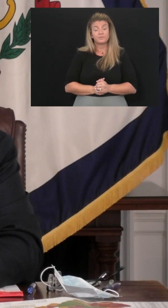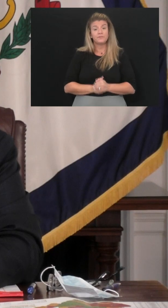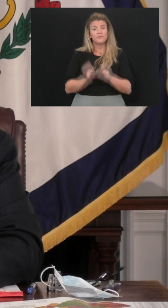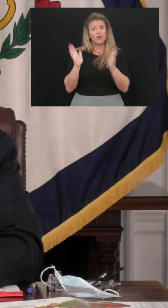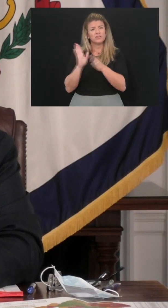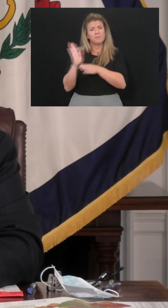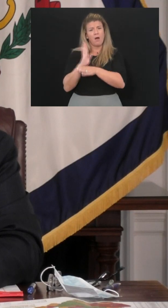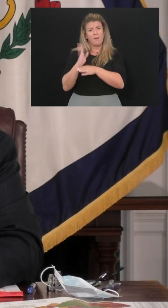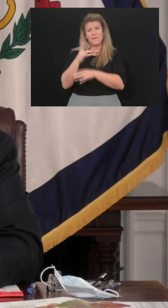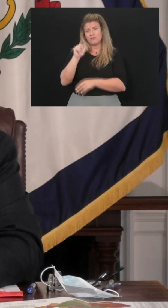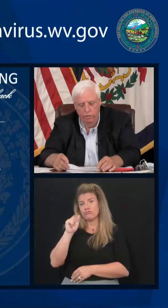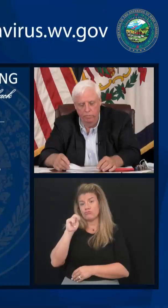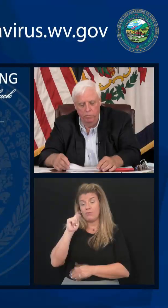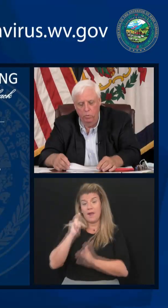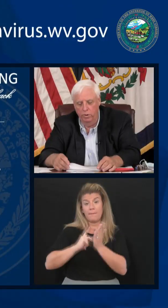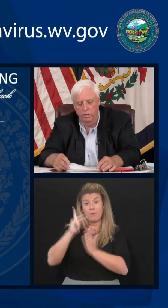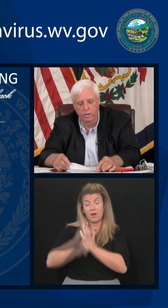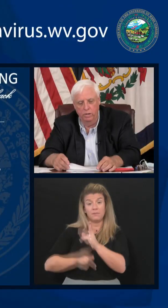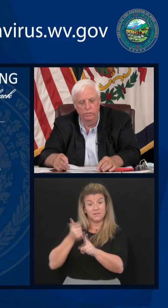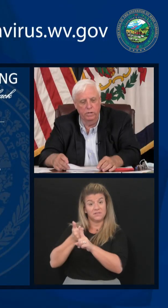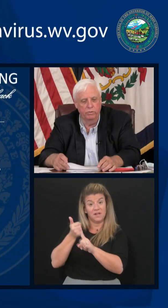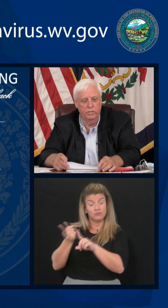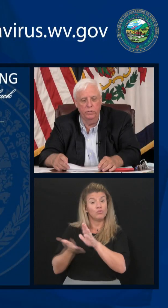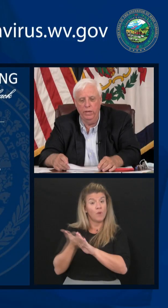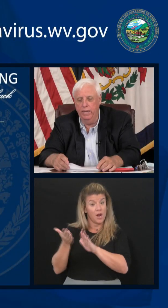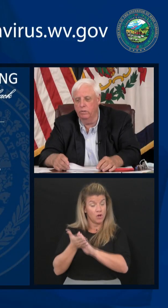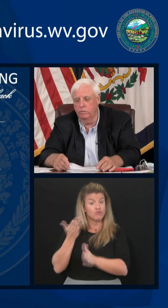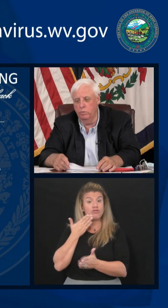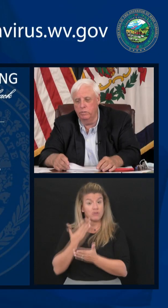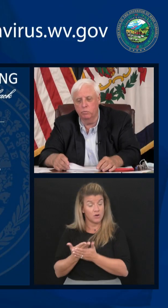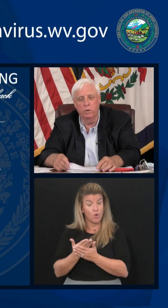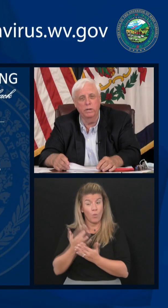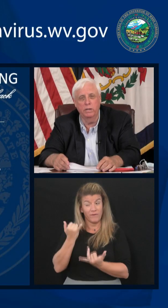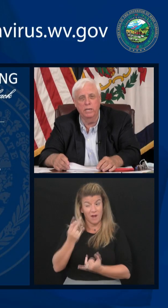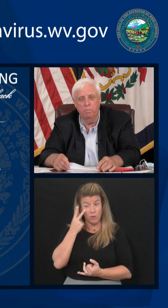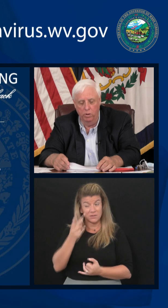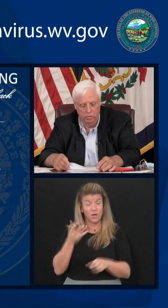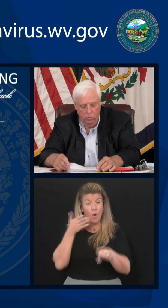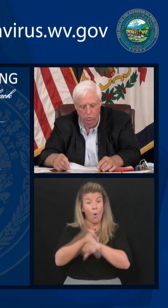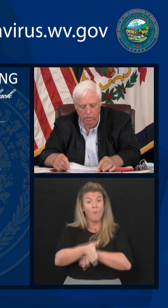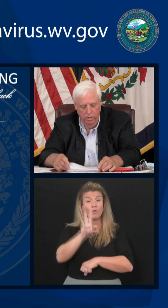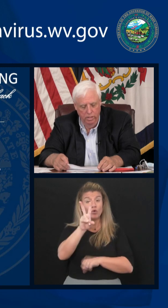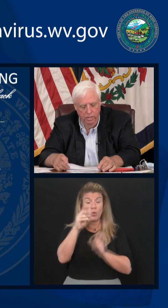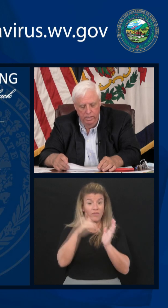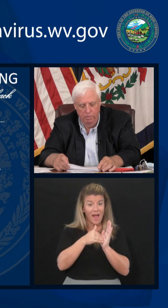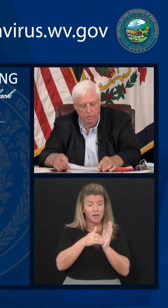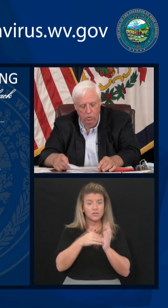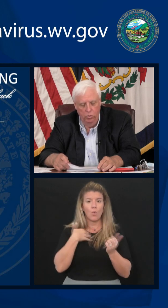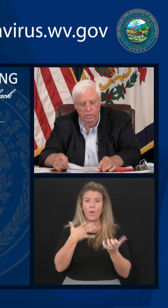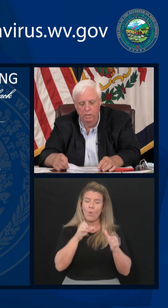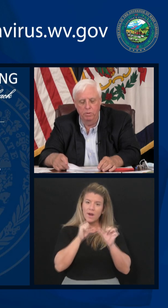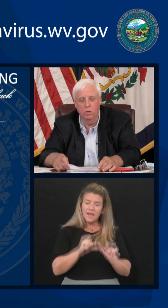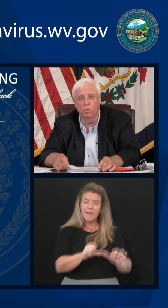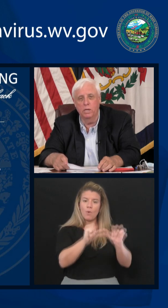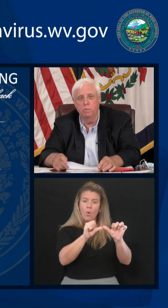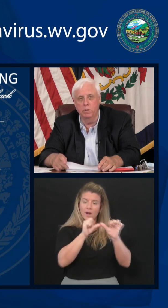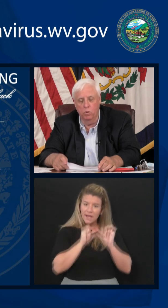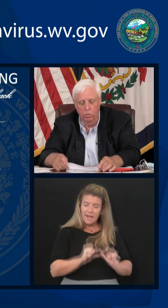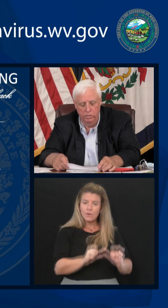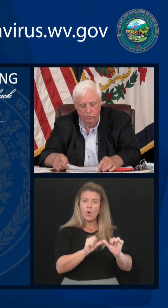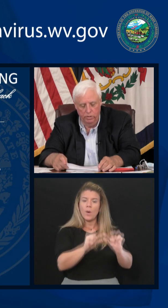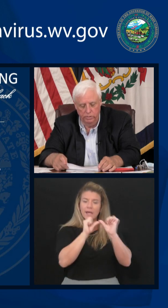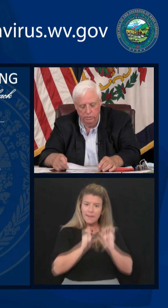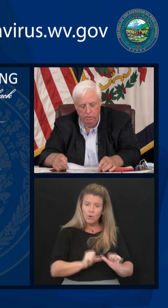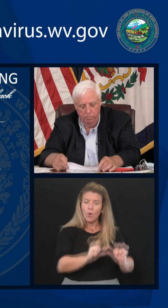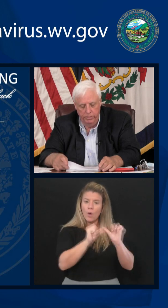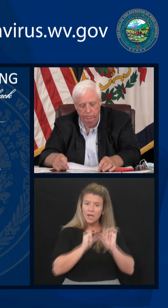good. You know, we've reported, you know, there's over 2,000. We just wanted to keep on going. Keep it going, keep it going, keep it going